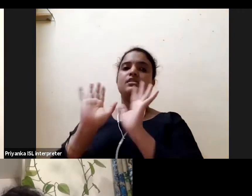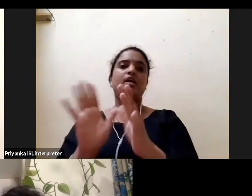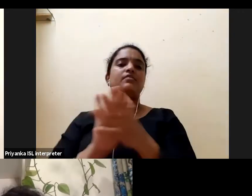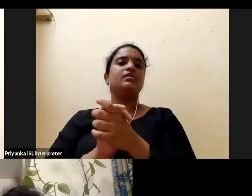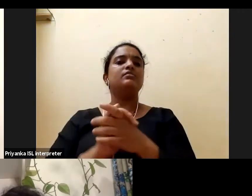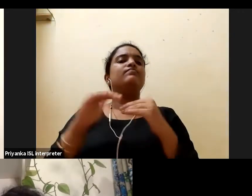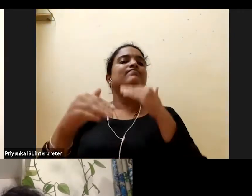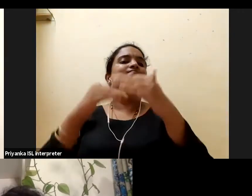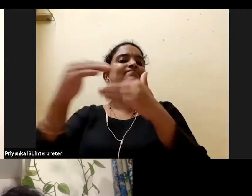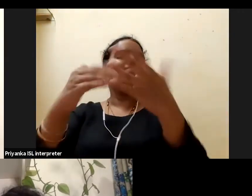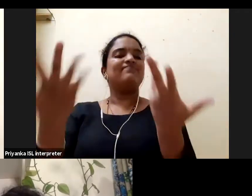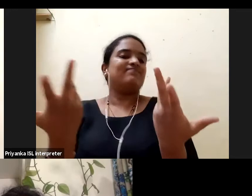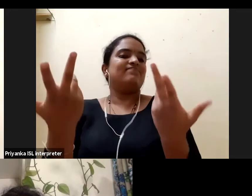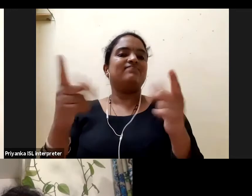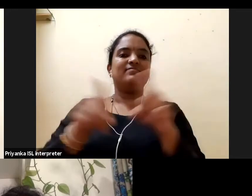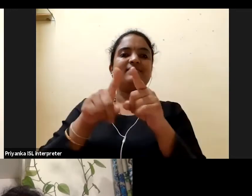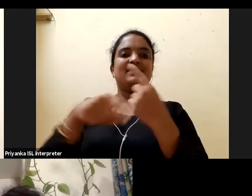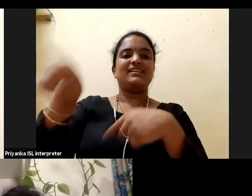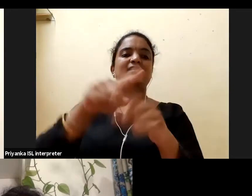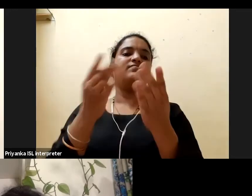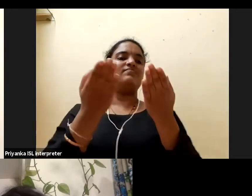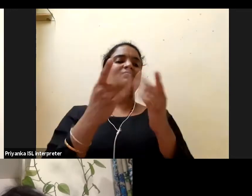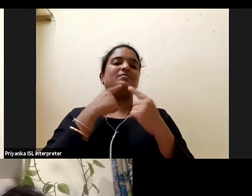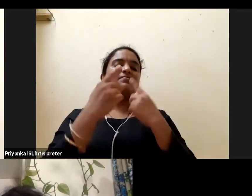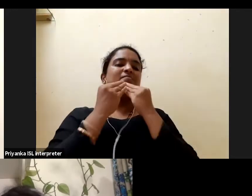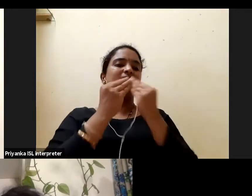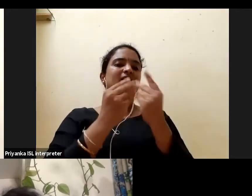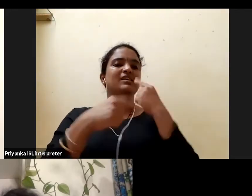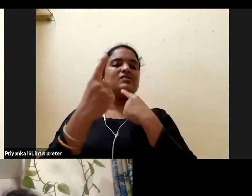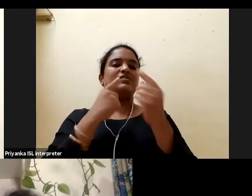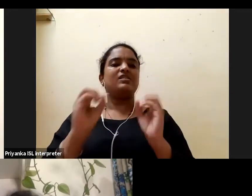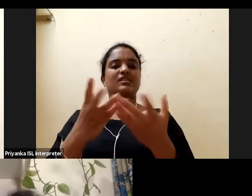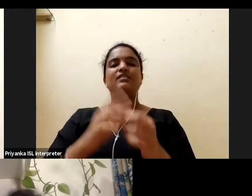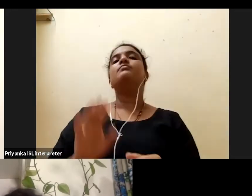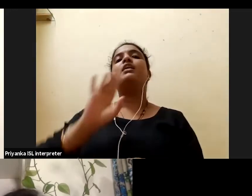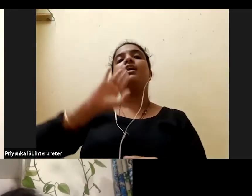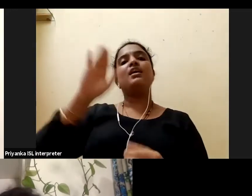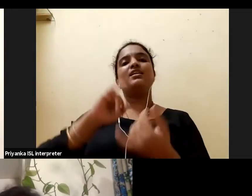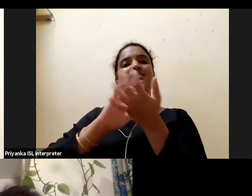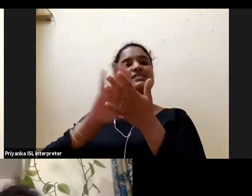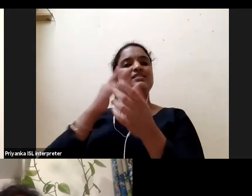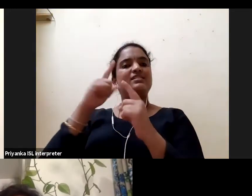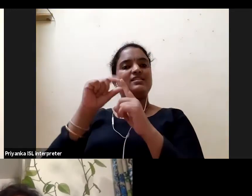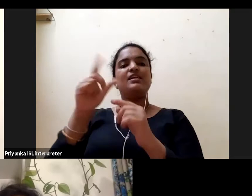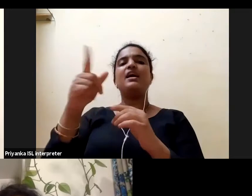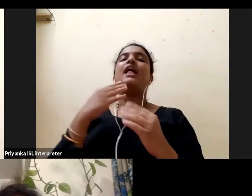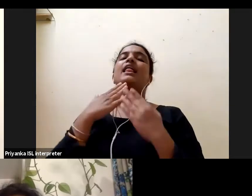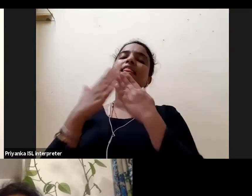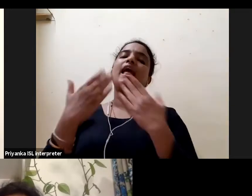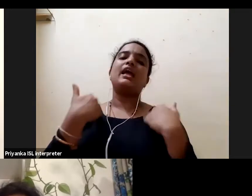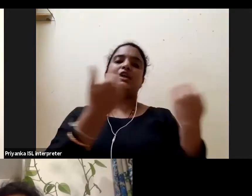further ado, Nandita, the stage is yours. Hi, Shilpa. Thanks for having me